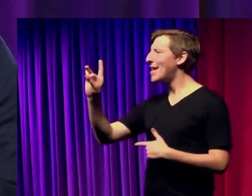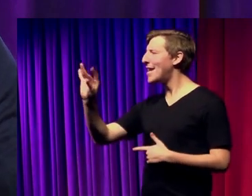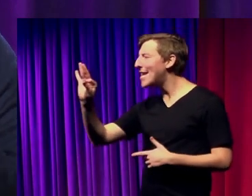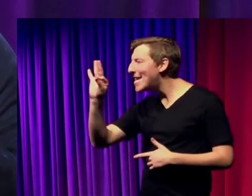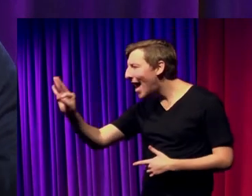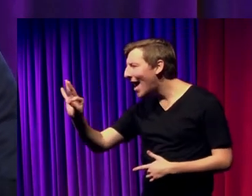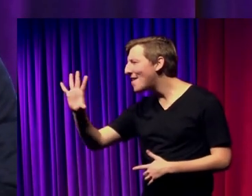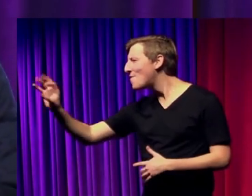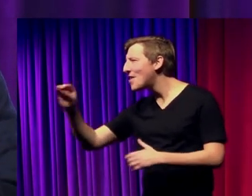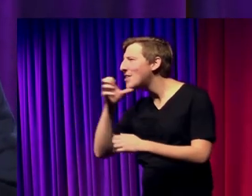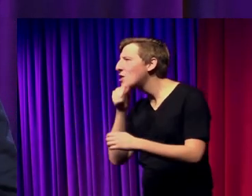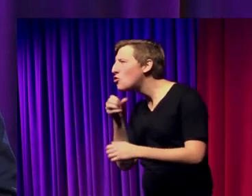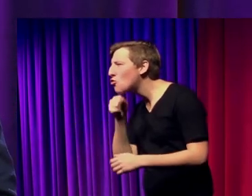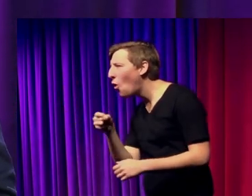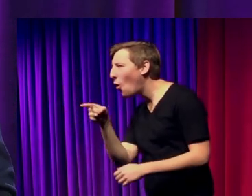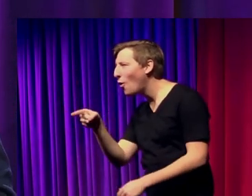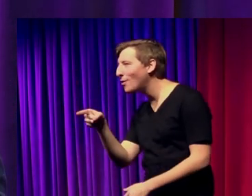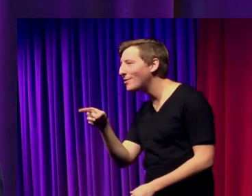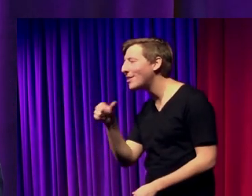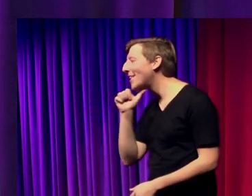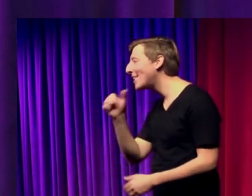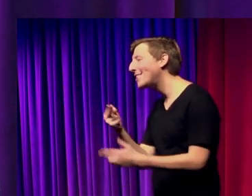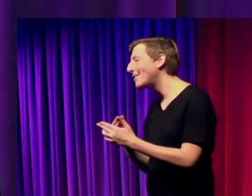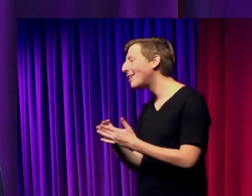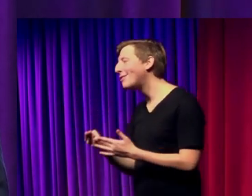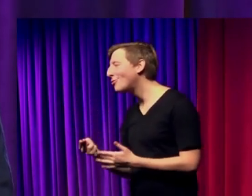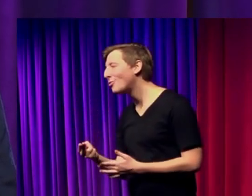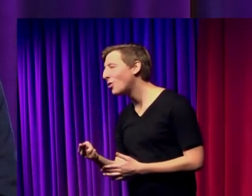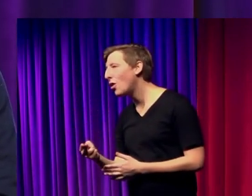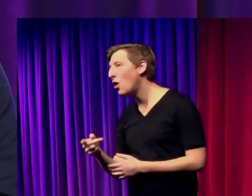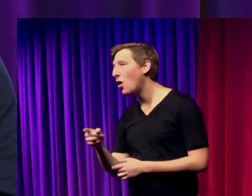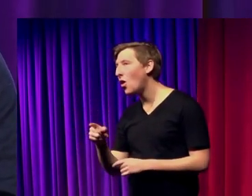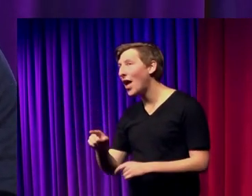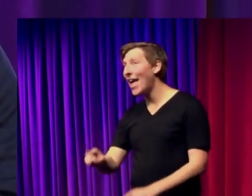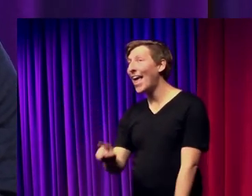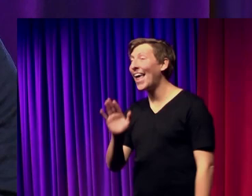It is that his wife stayed with him that whole time.